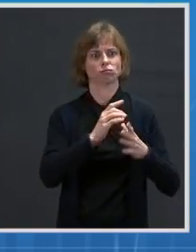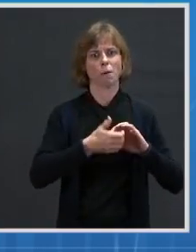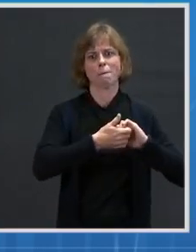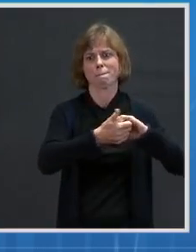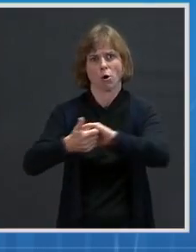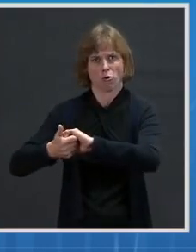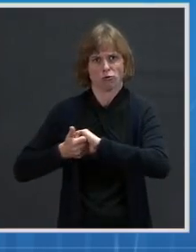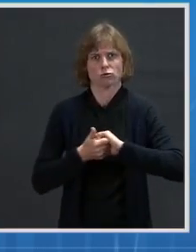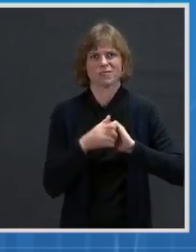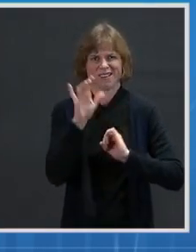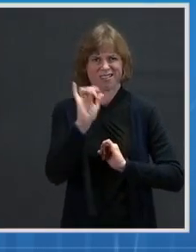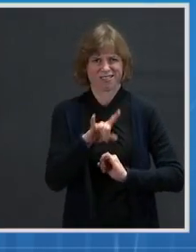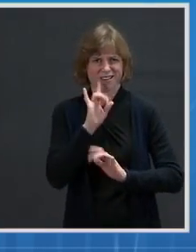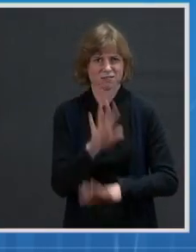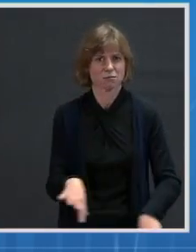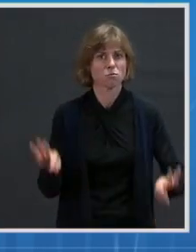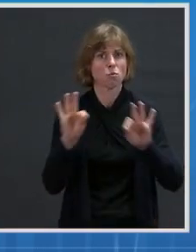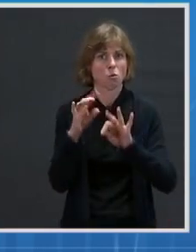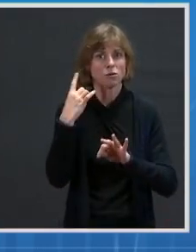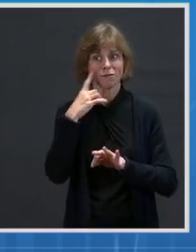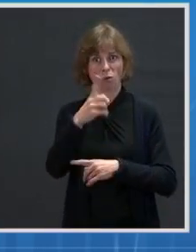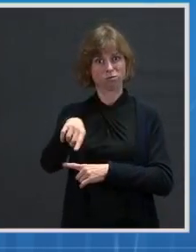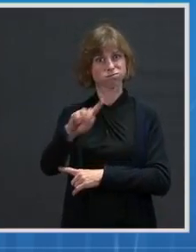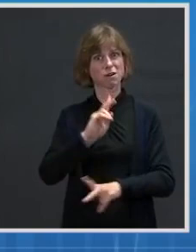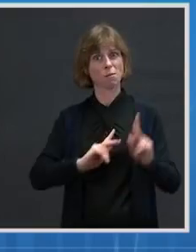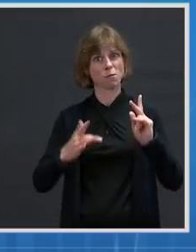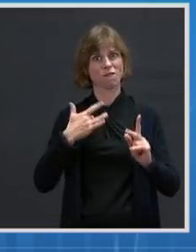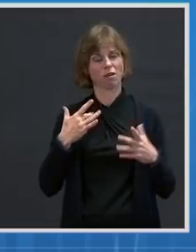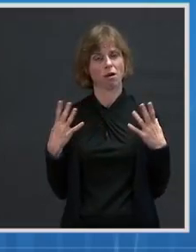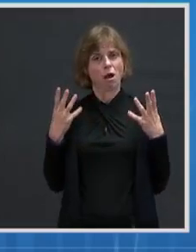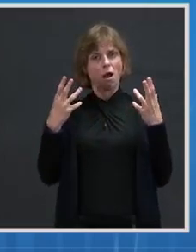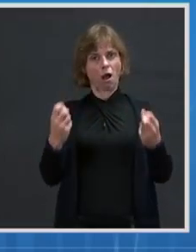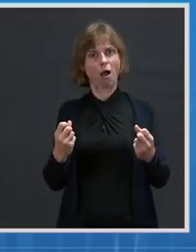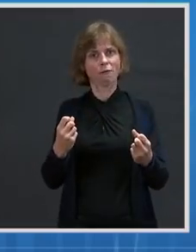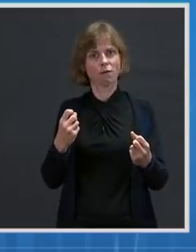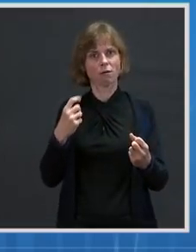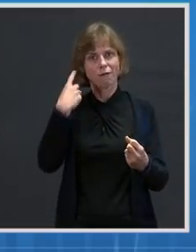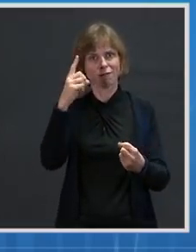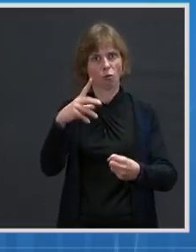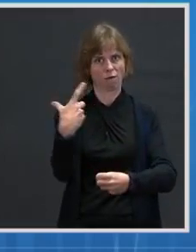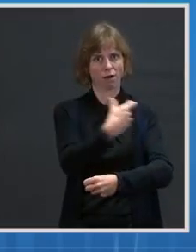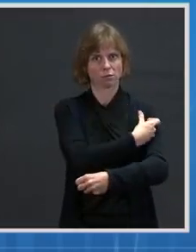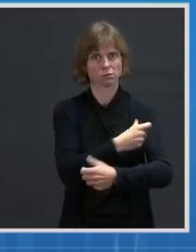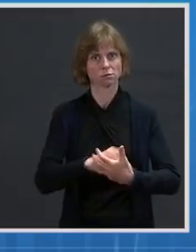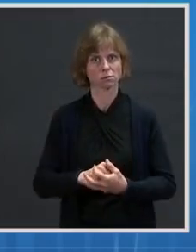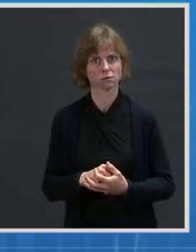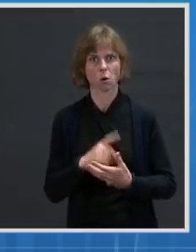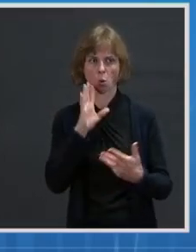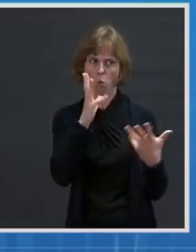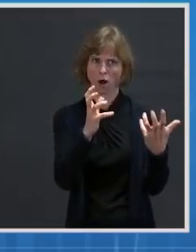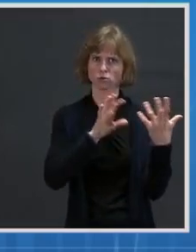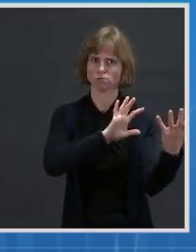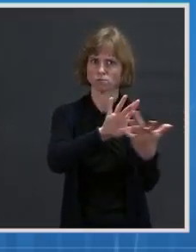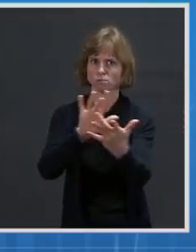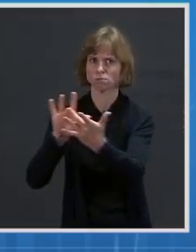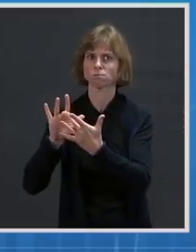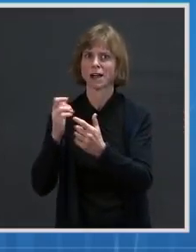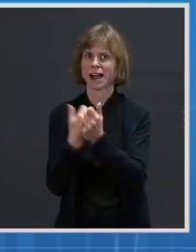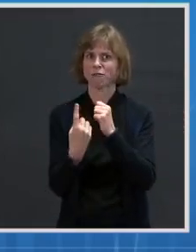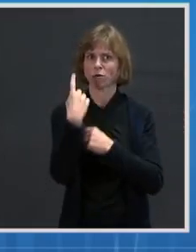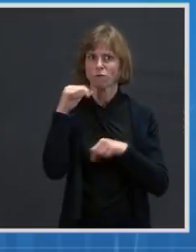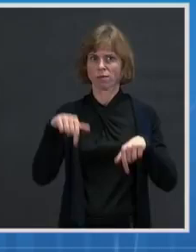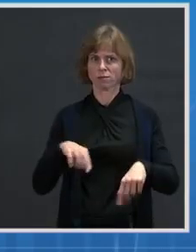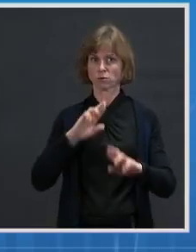to our efforts to build vaccine confidence and reach everyone in our response. As a part of this effort,